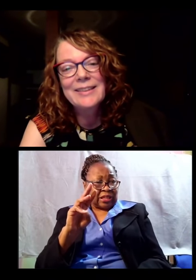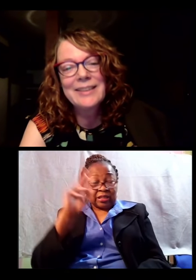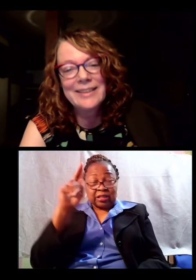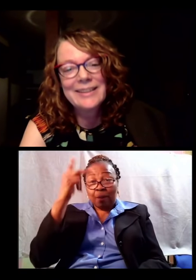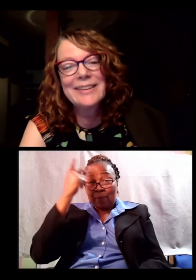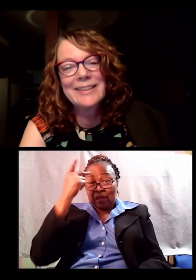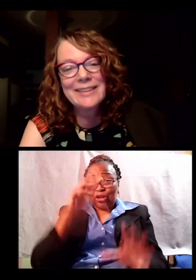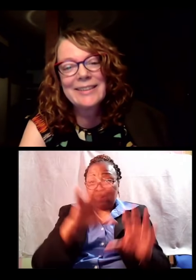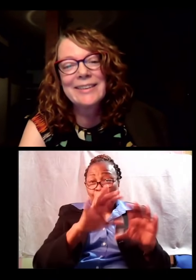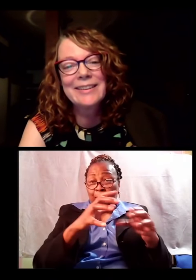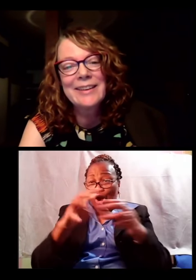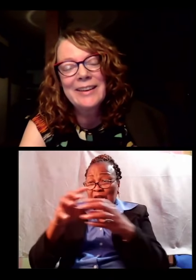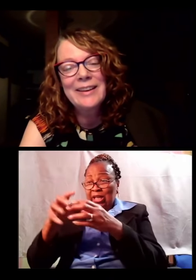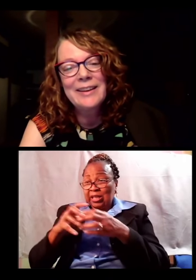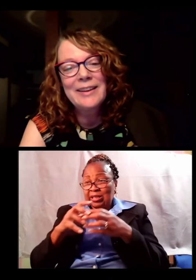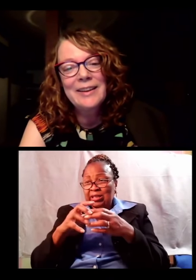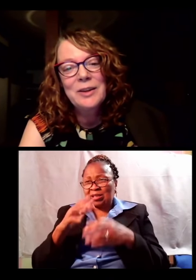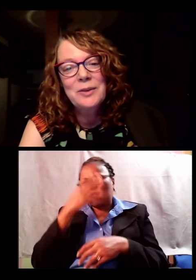have